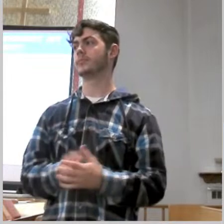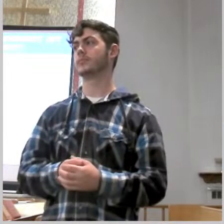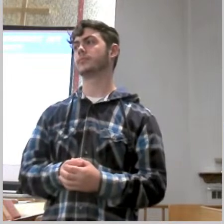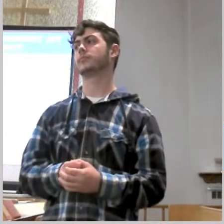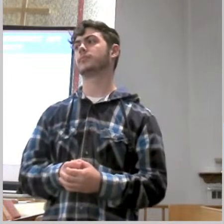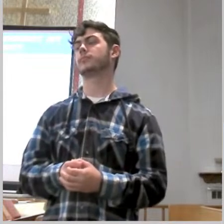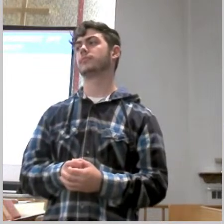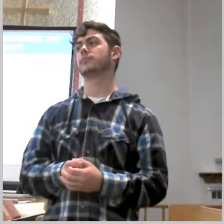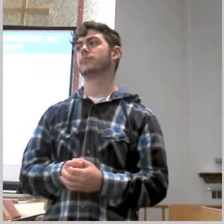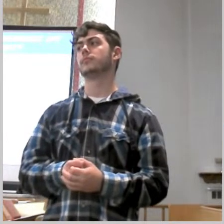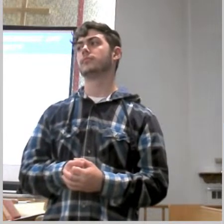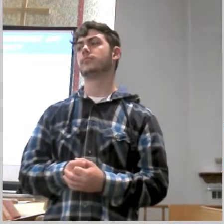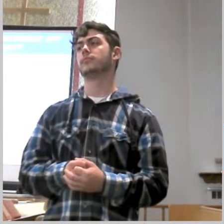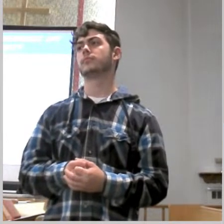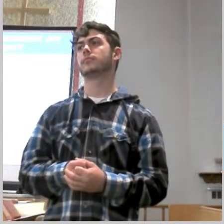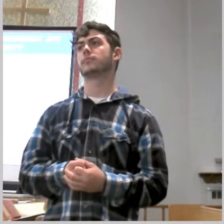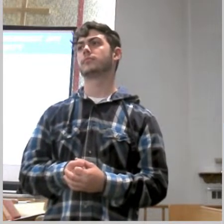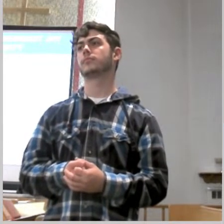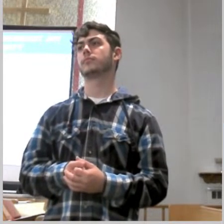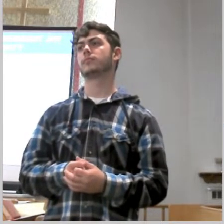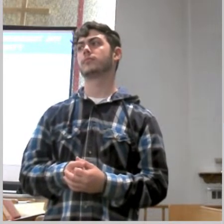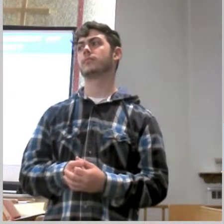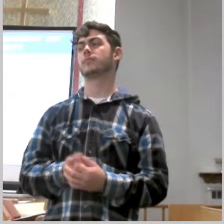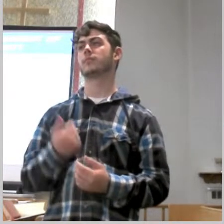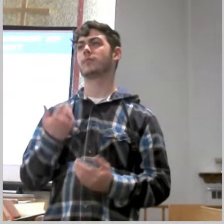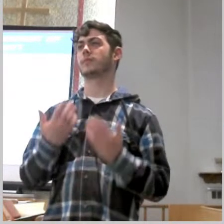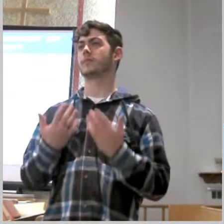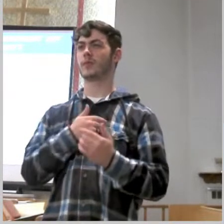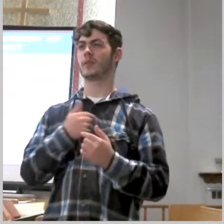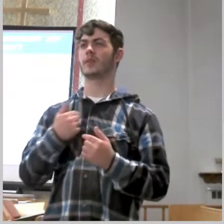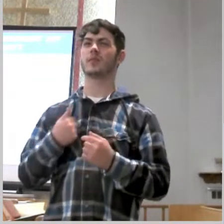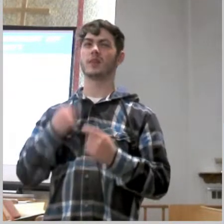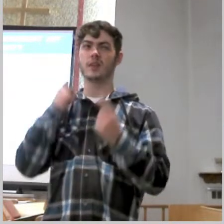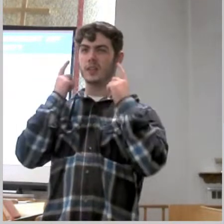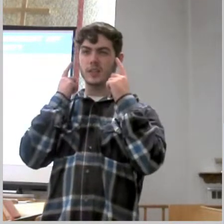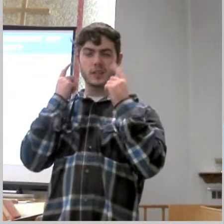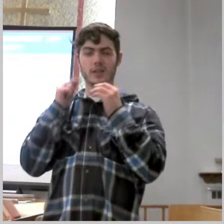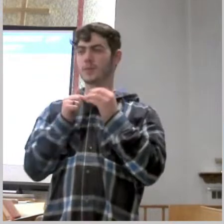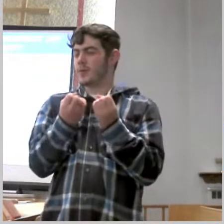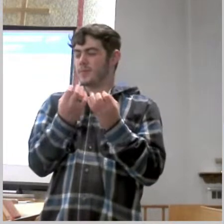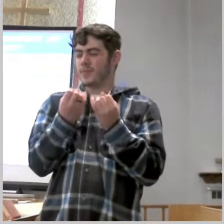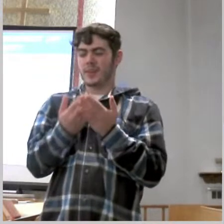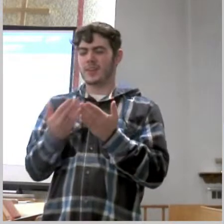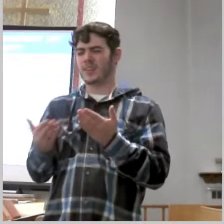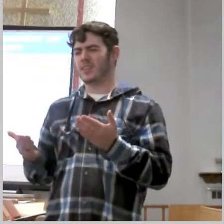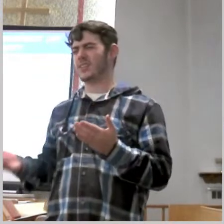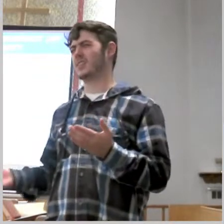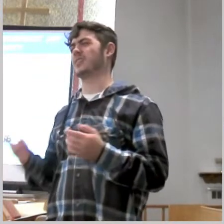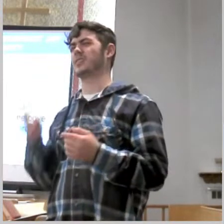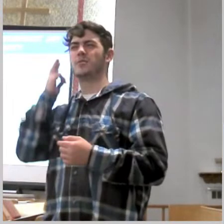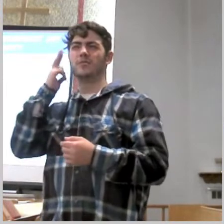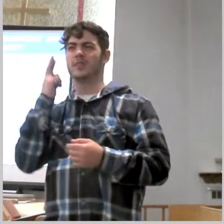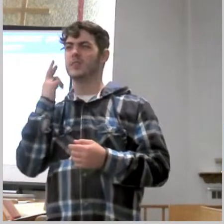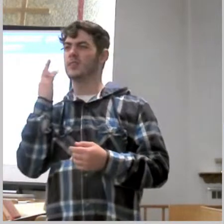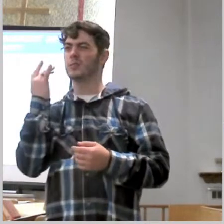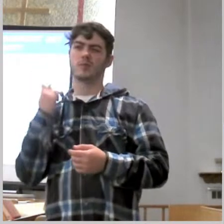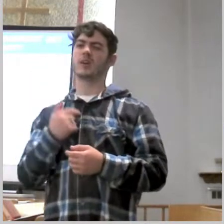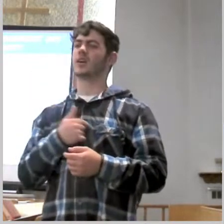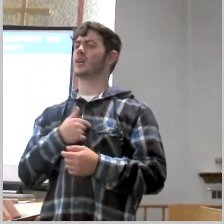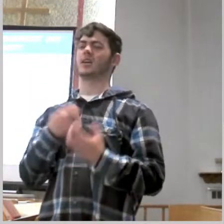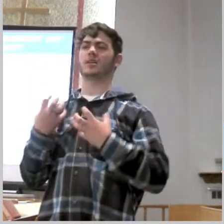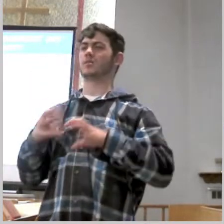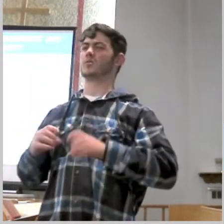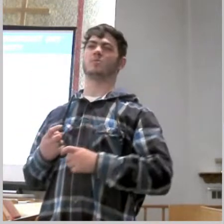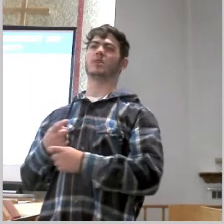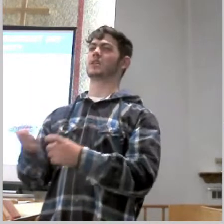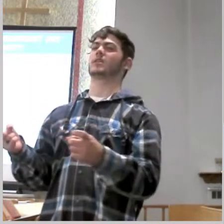different excuses or things that we might think about, a million things in a second when we're asked to give, right?